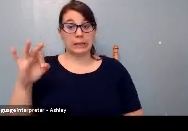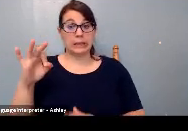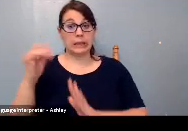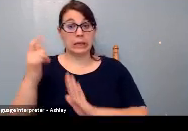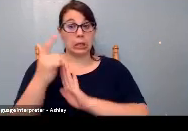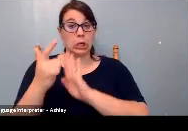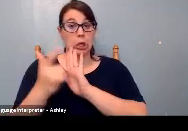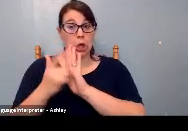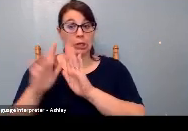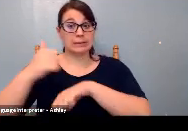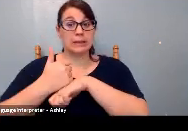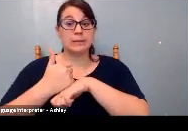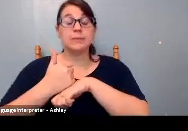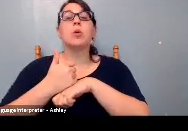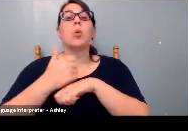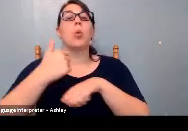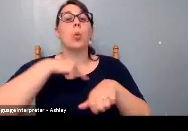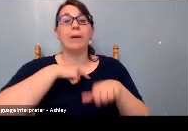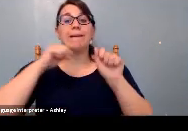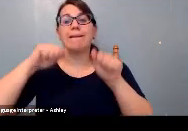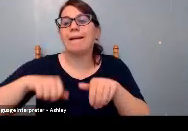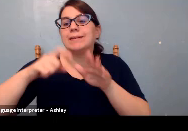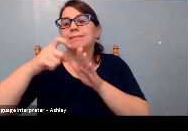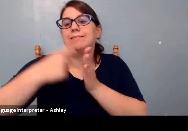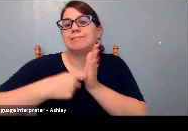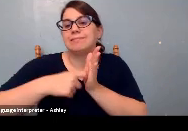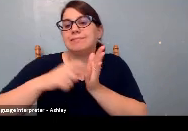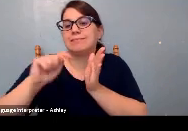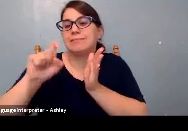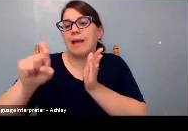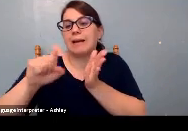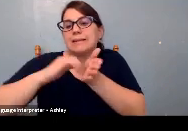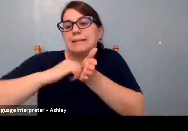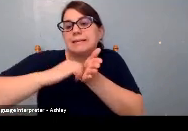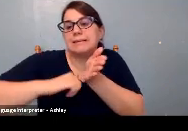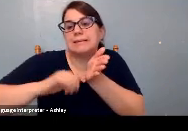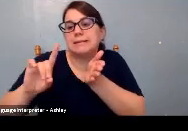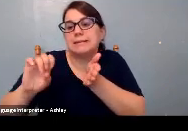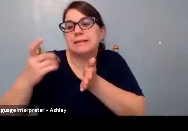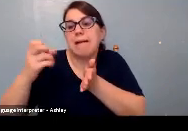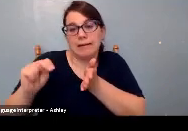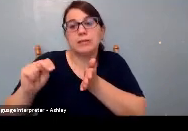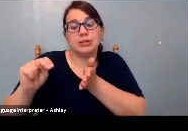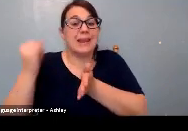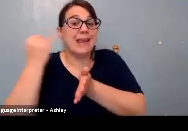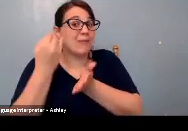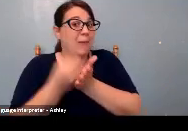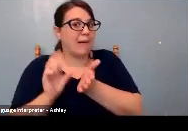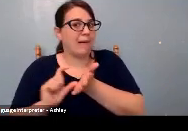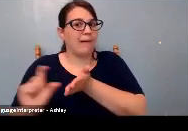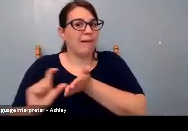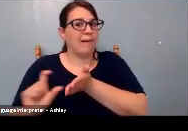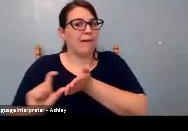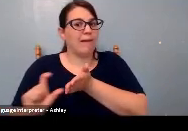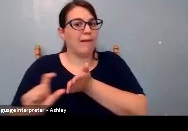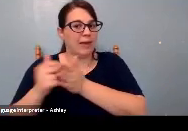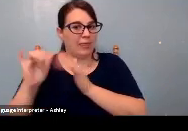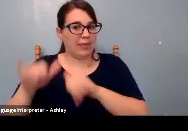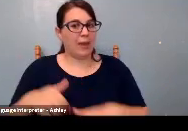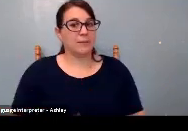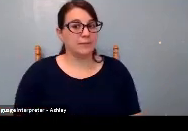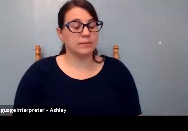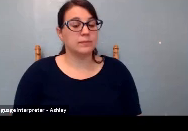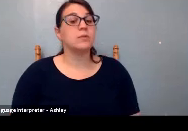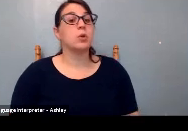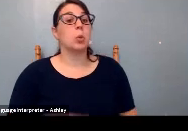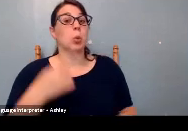income tax deduction for all contributions made into an ABLE account. ABLE accounts offer savings and